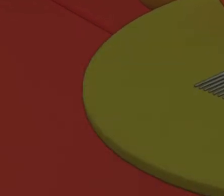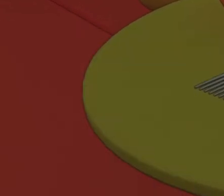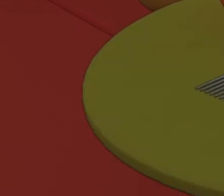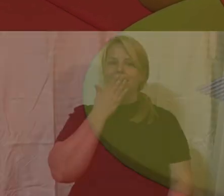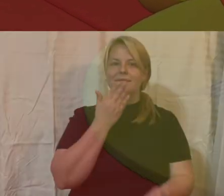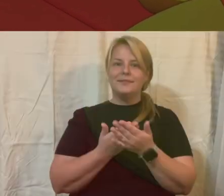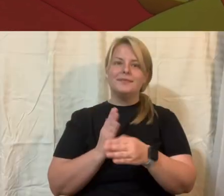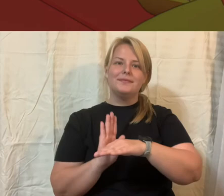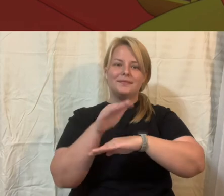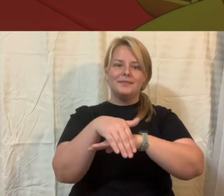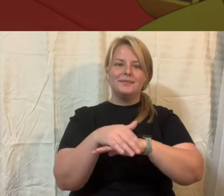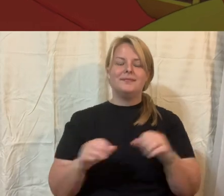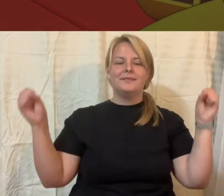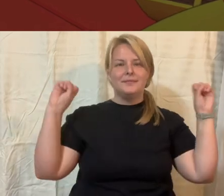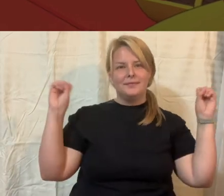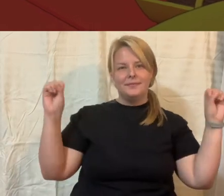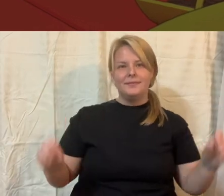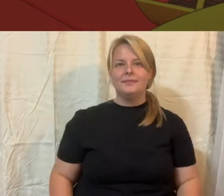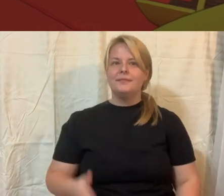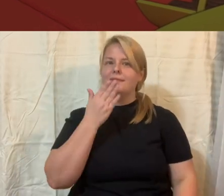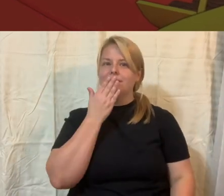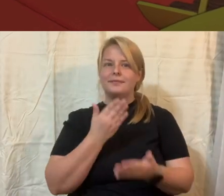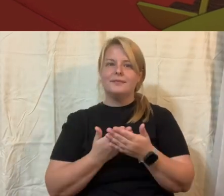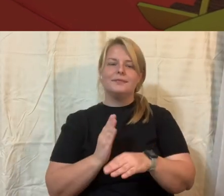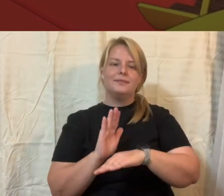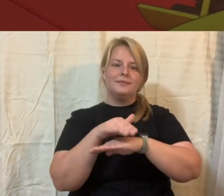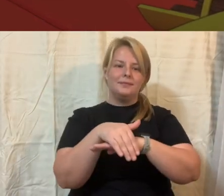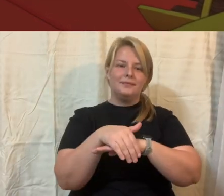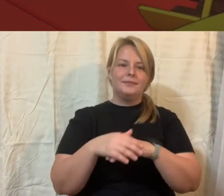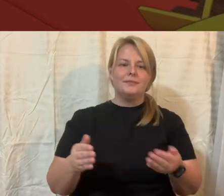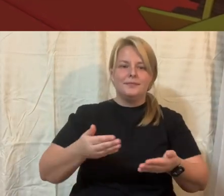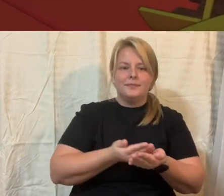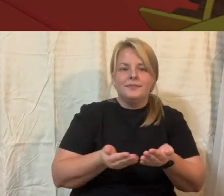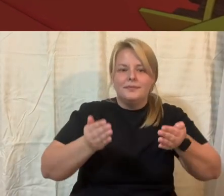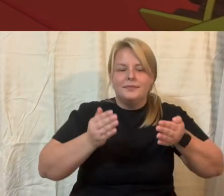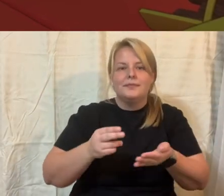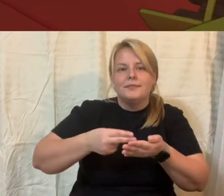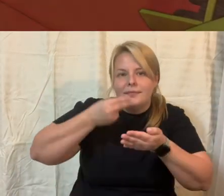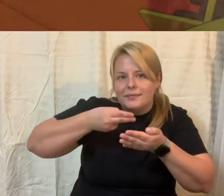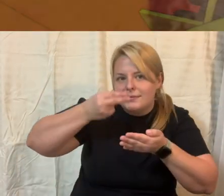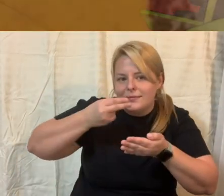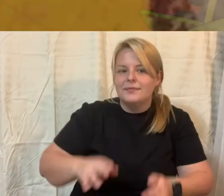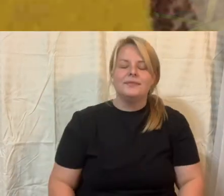Good night, nobody. Good night, mush.